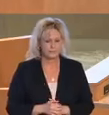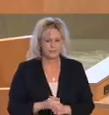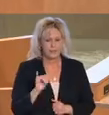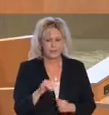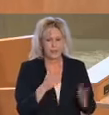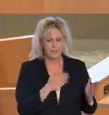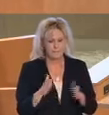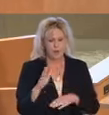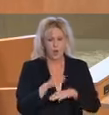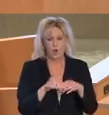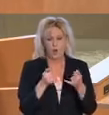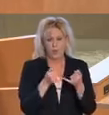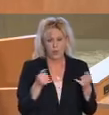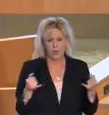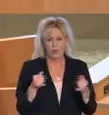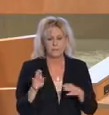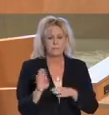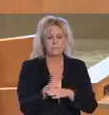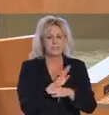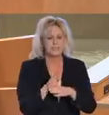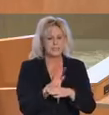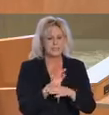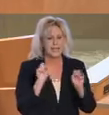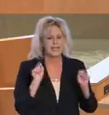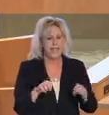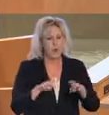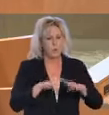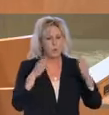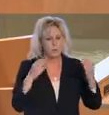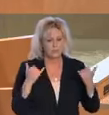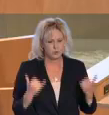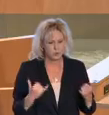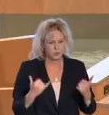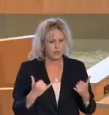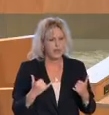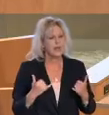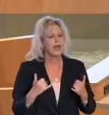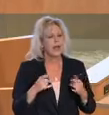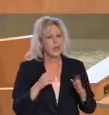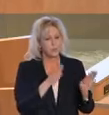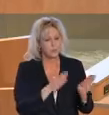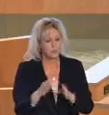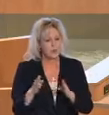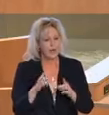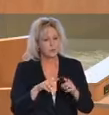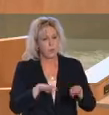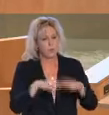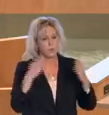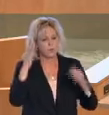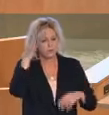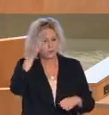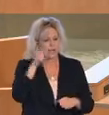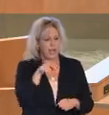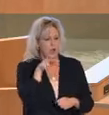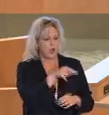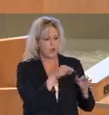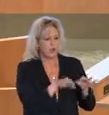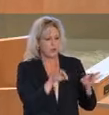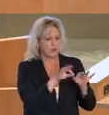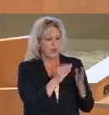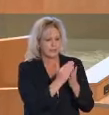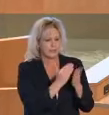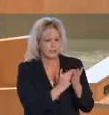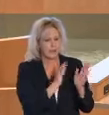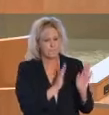plan is gonna be online. So the businesses that are able to be open today and those who are preparing to open in the future can look at that criteria